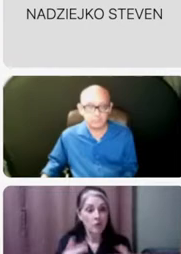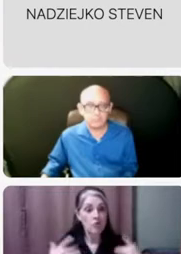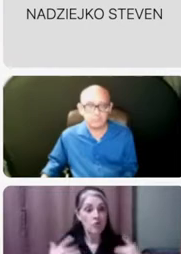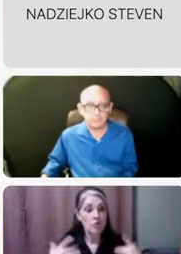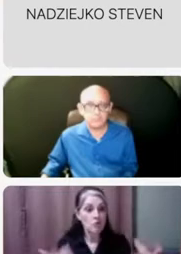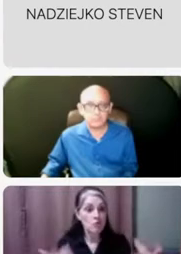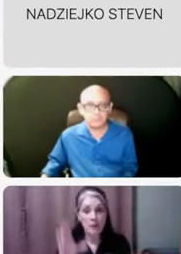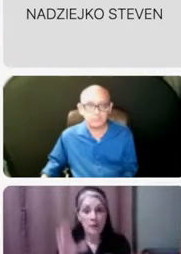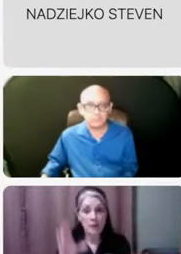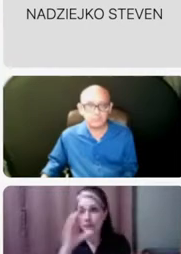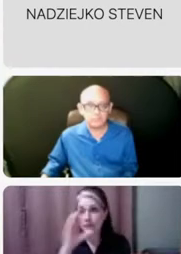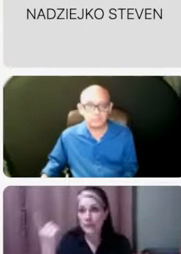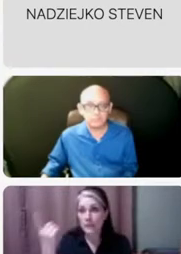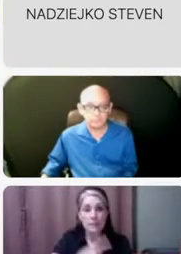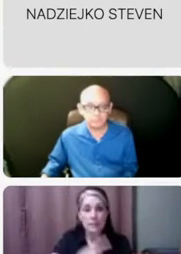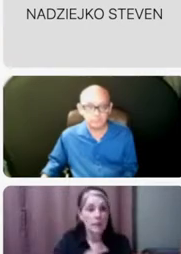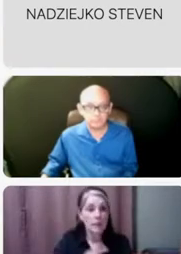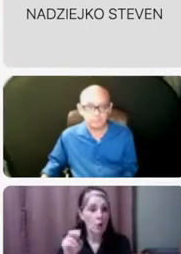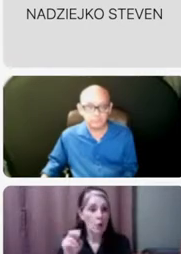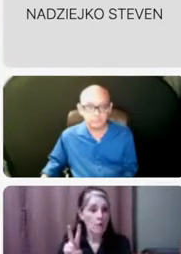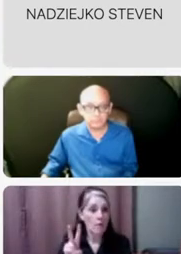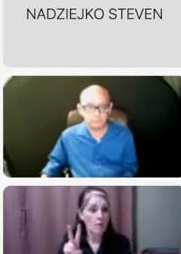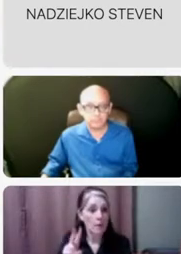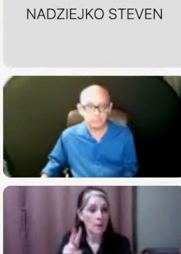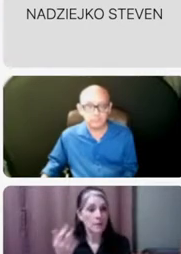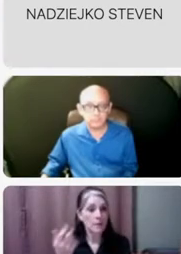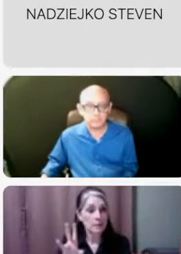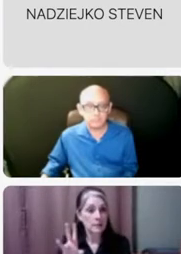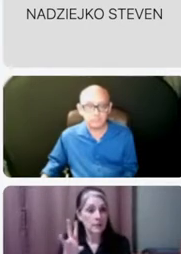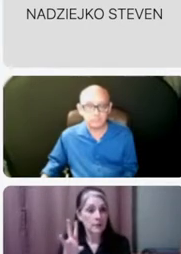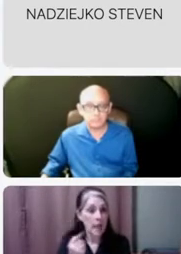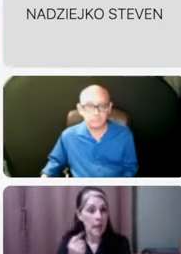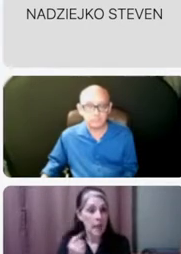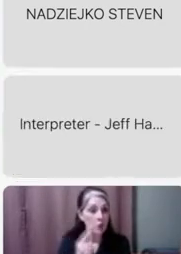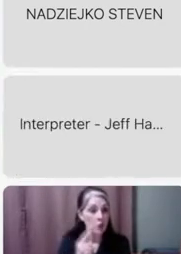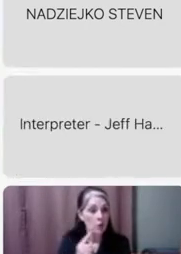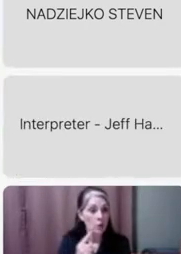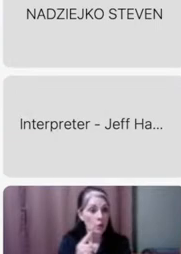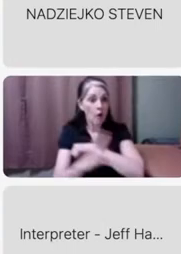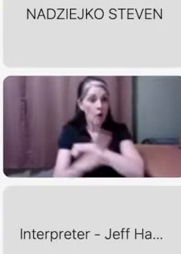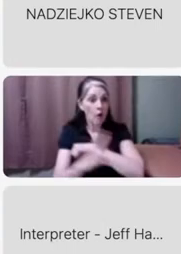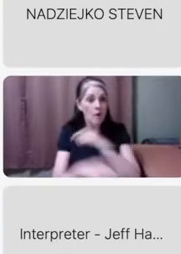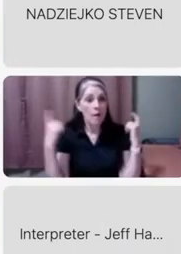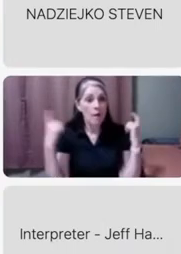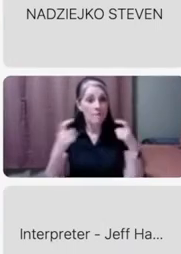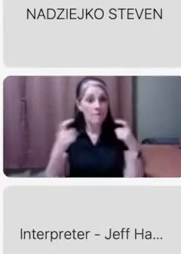november 17th we held our annual fall festival after school in our gths squad